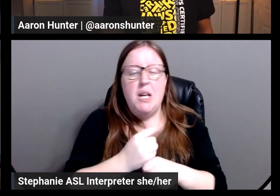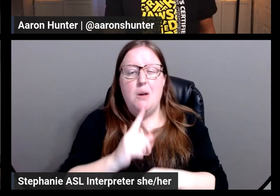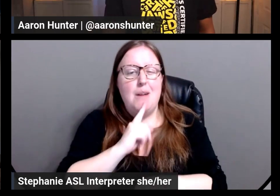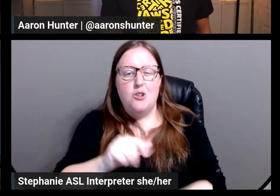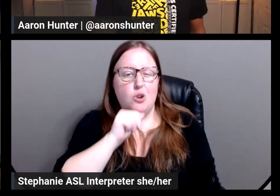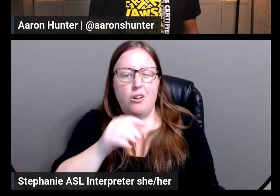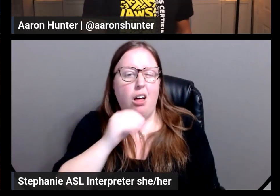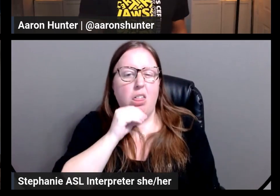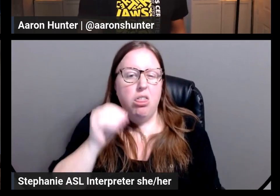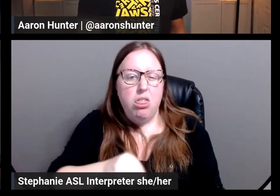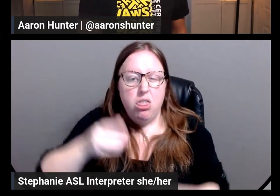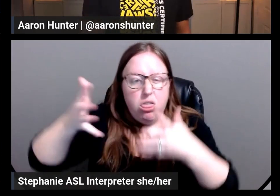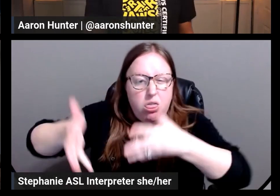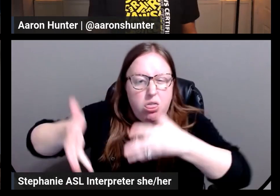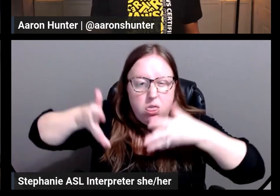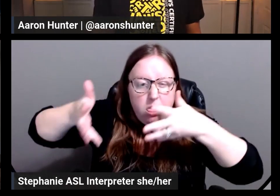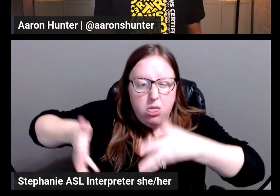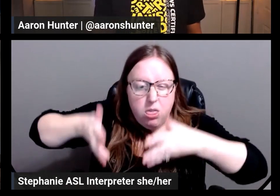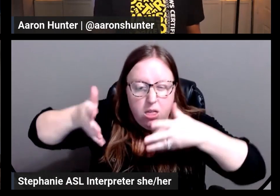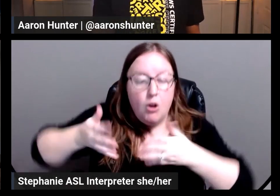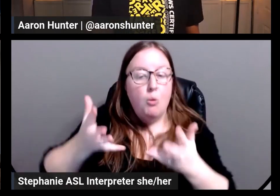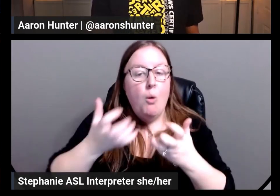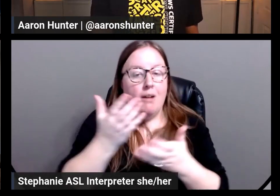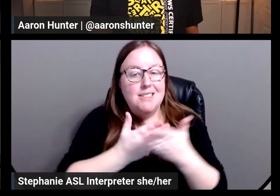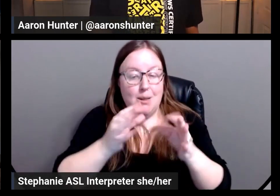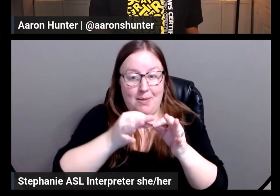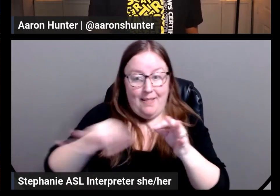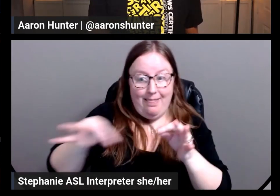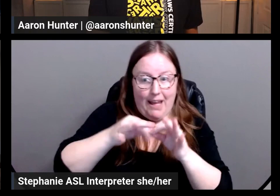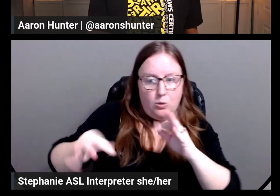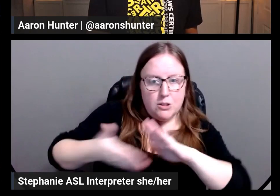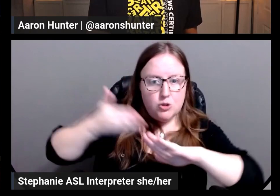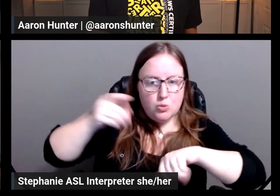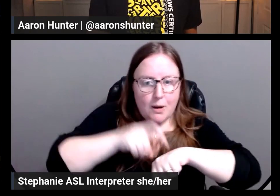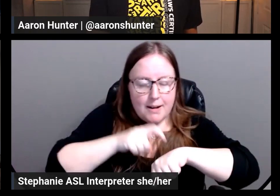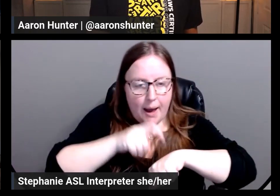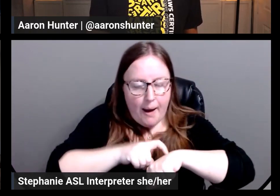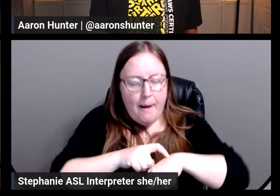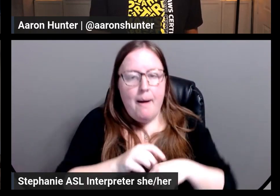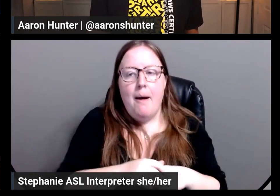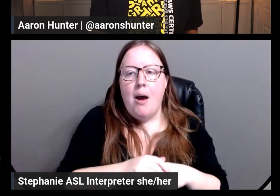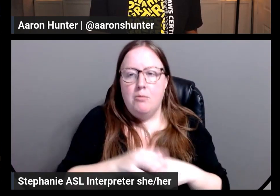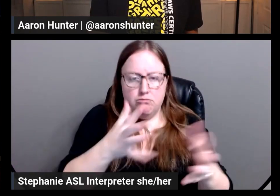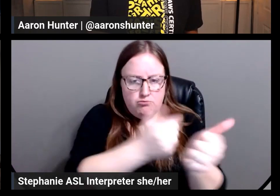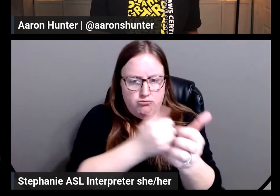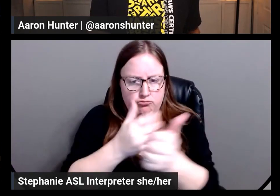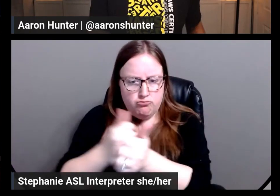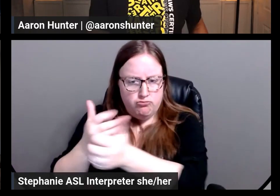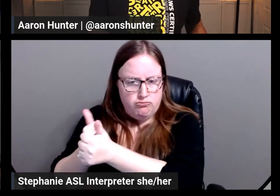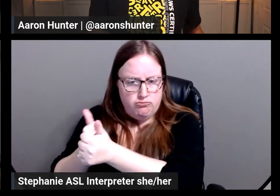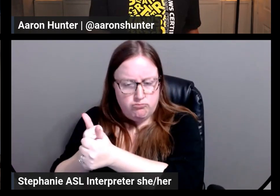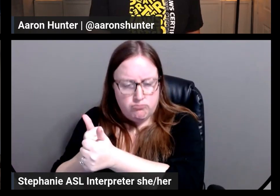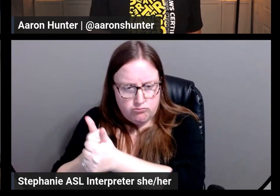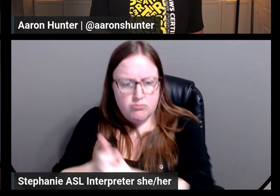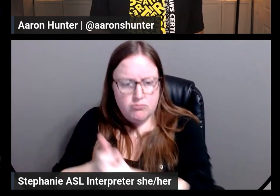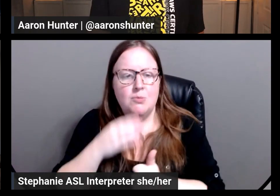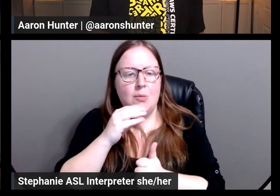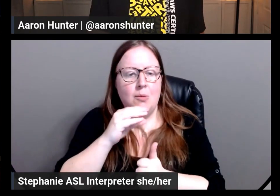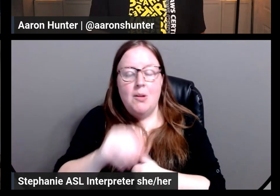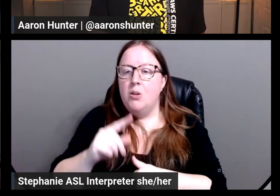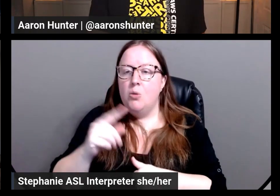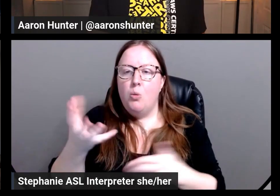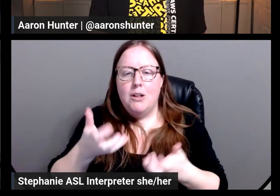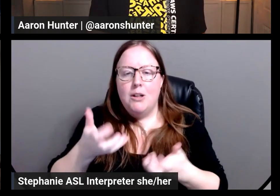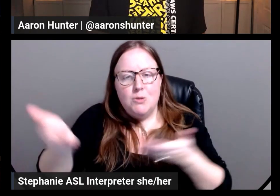stale, and to keep some of the language runtimes and things like that up to date, and introduce new